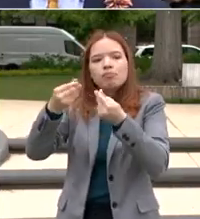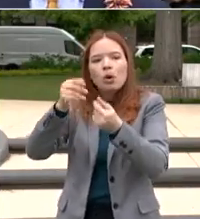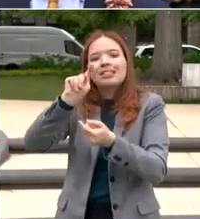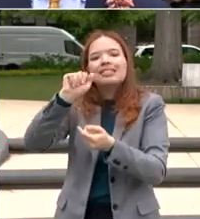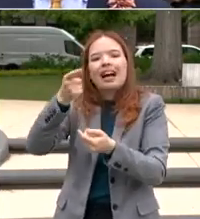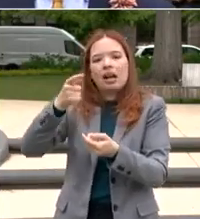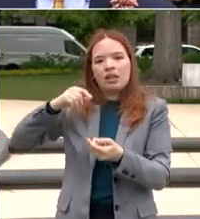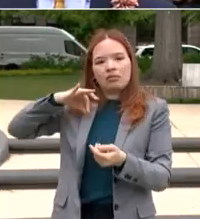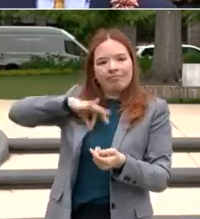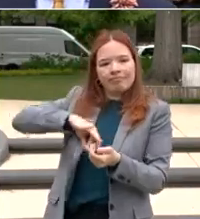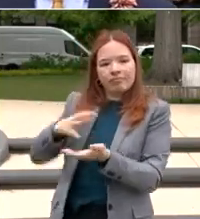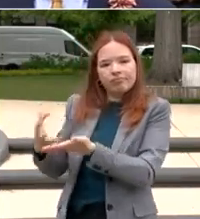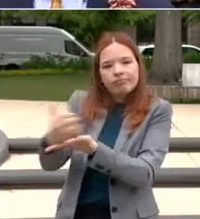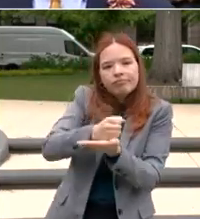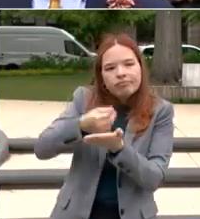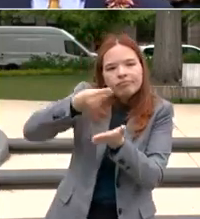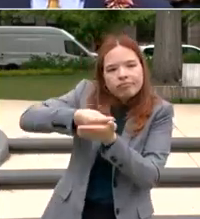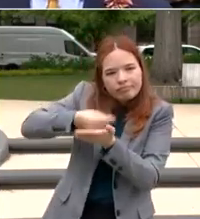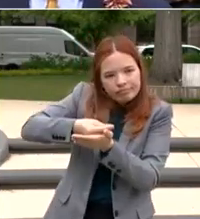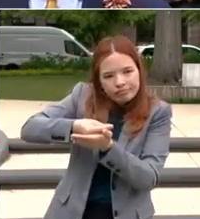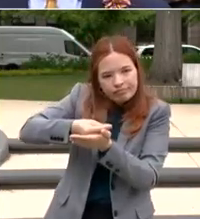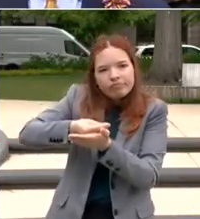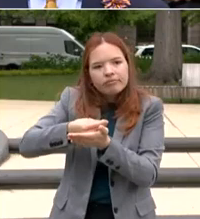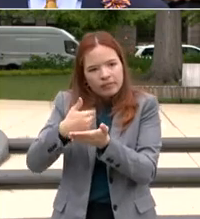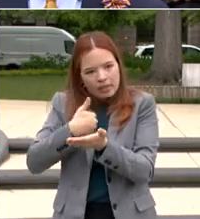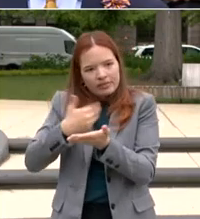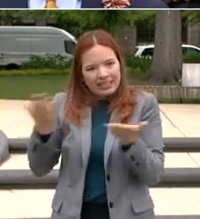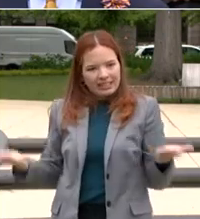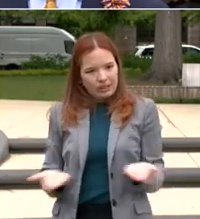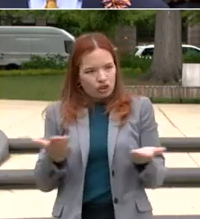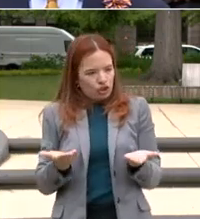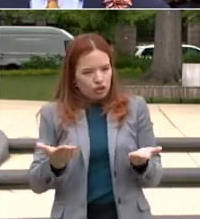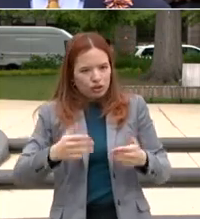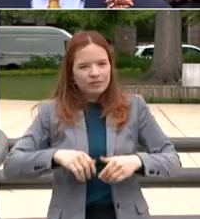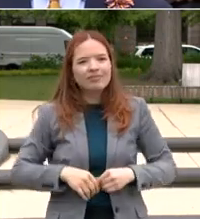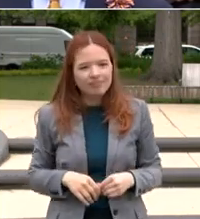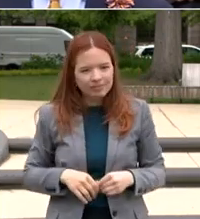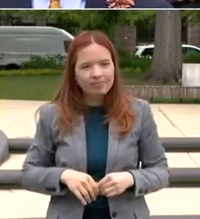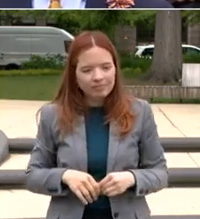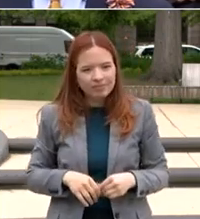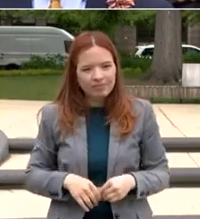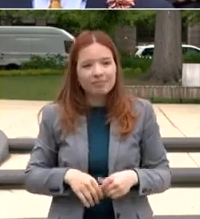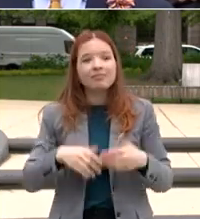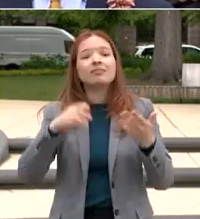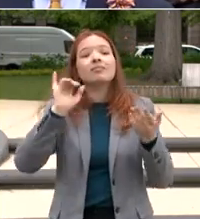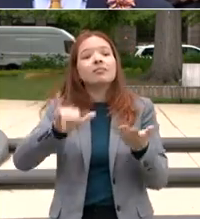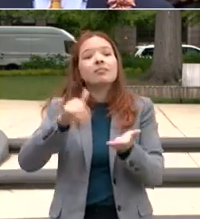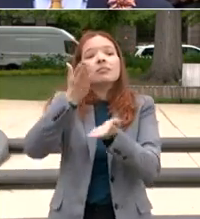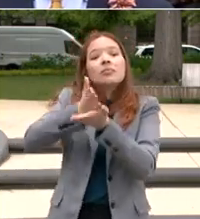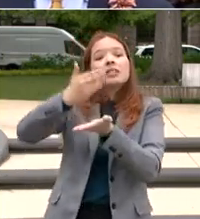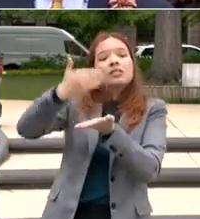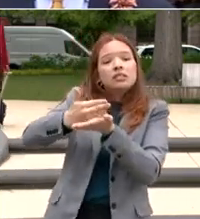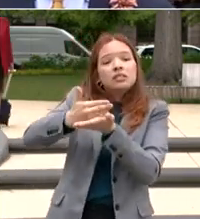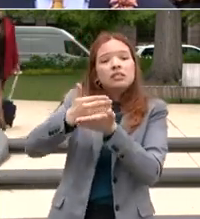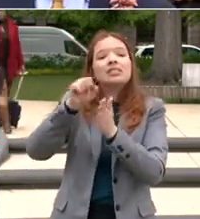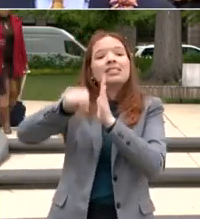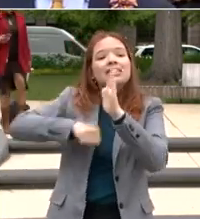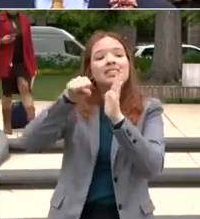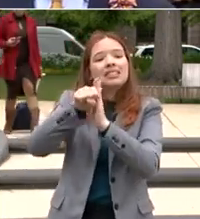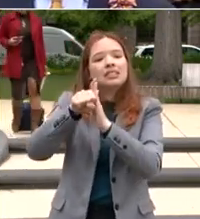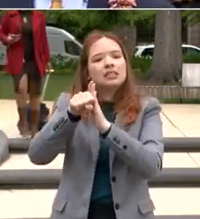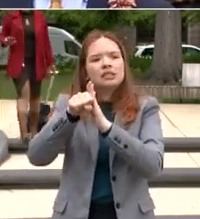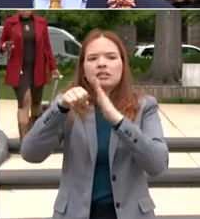revenue collected in the district. And what this budget season has shown us is that